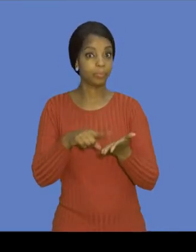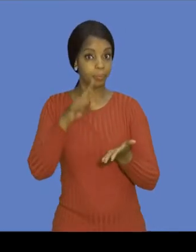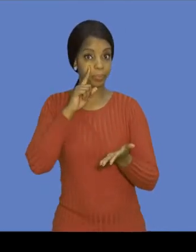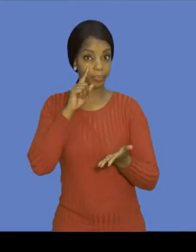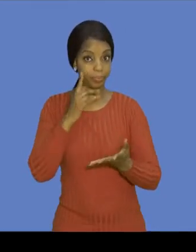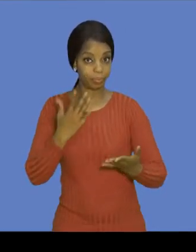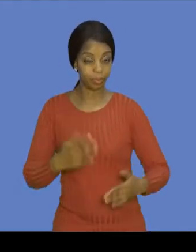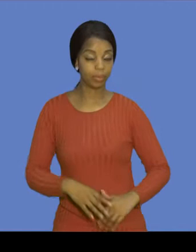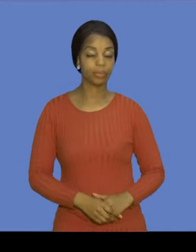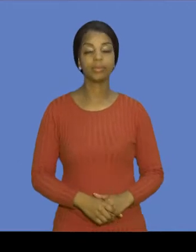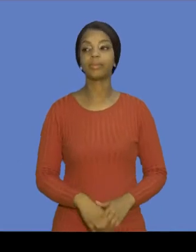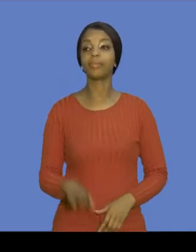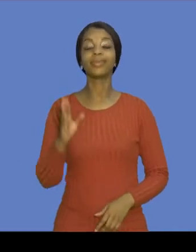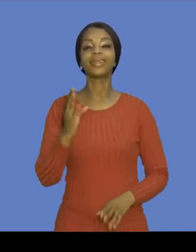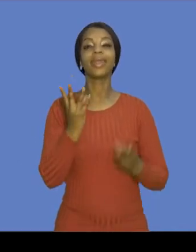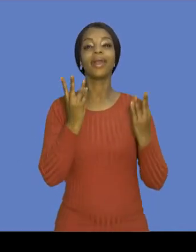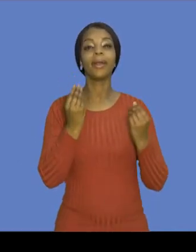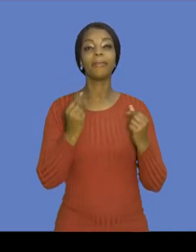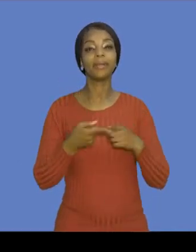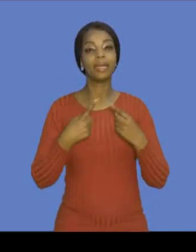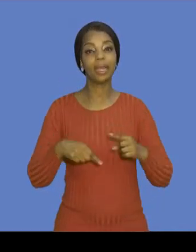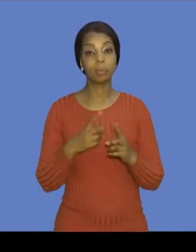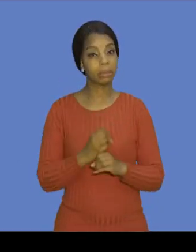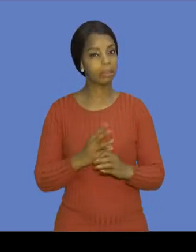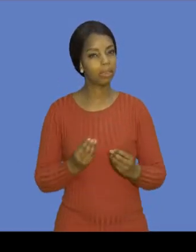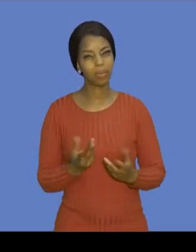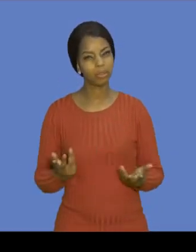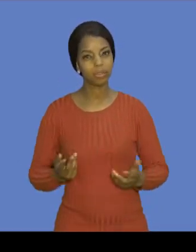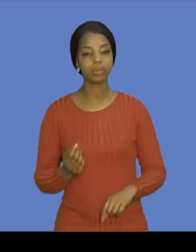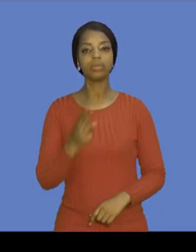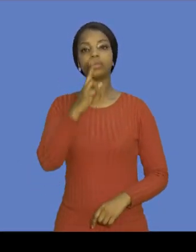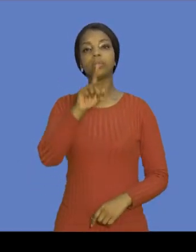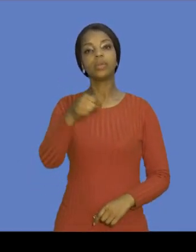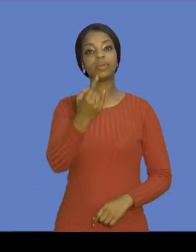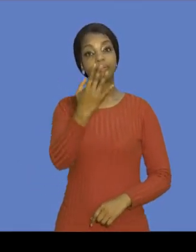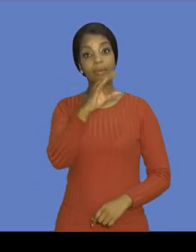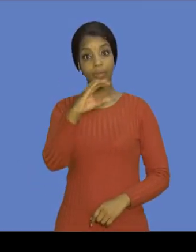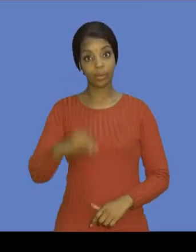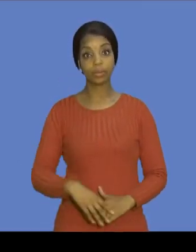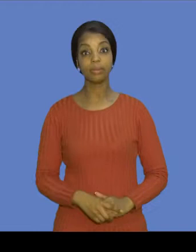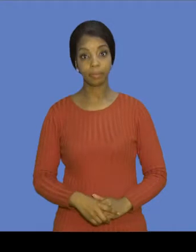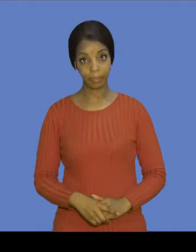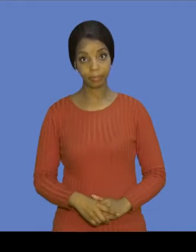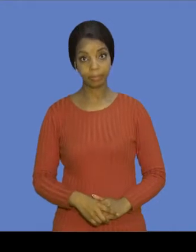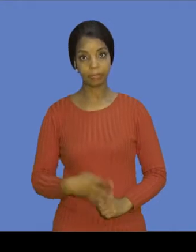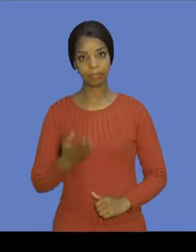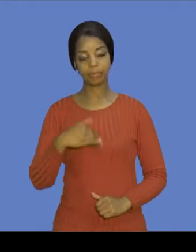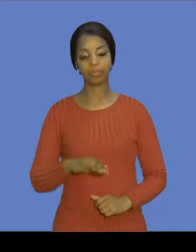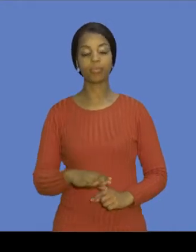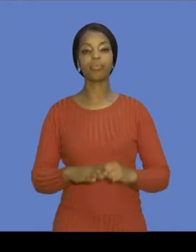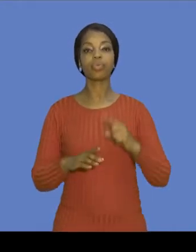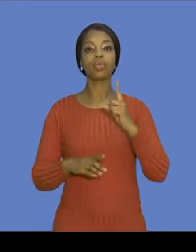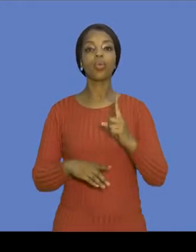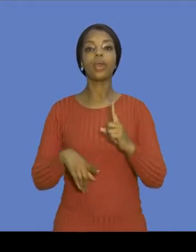to our calculator for this. Our principal amount will be 2,500, and then 1